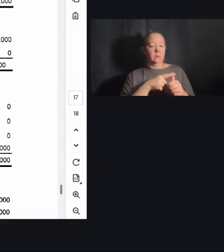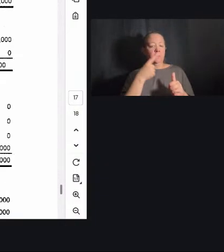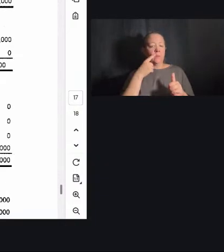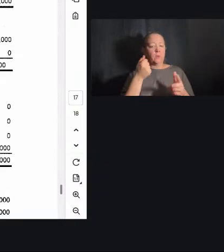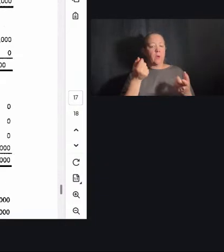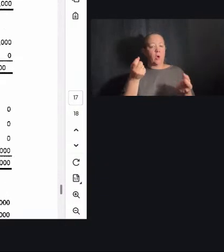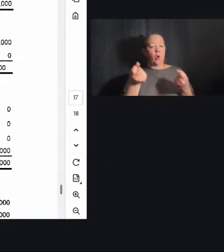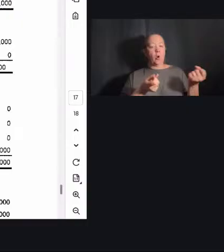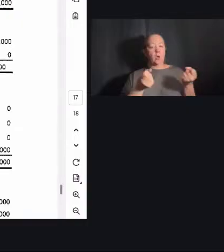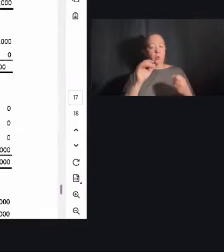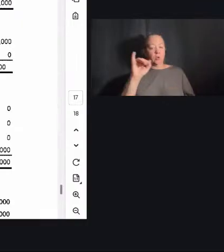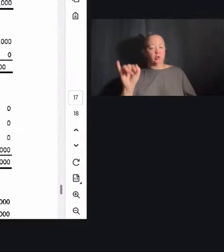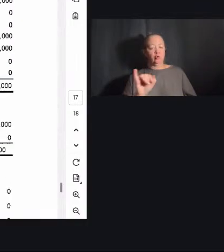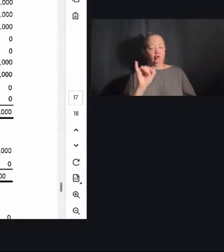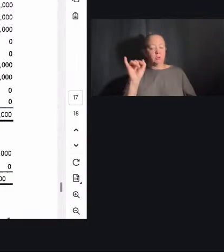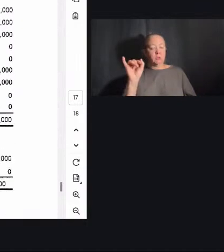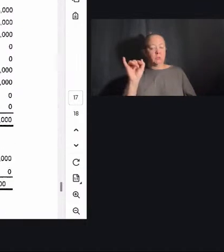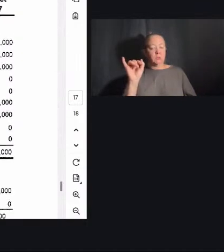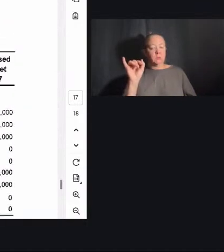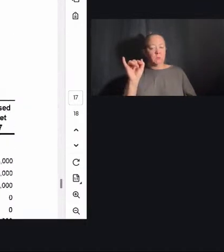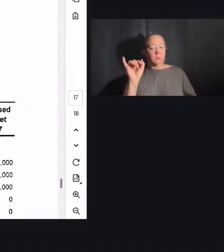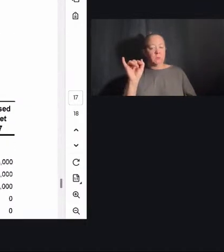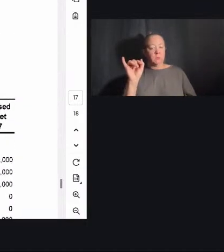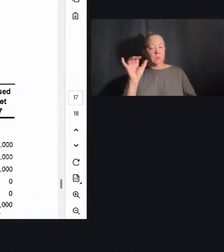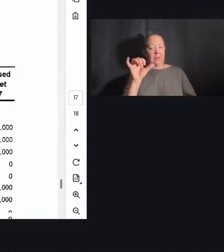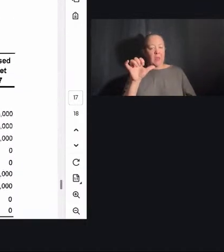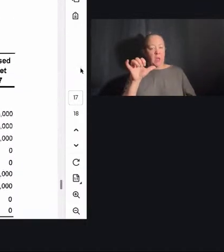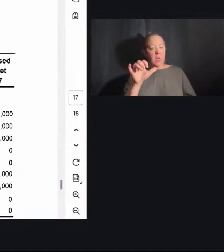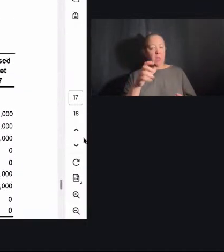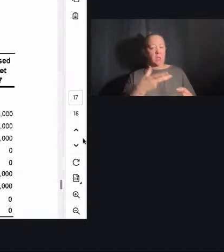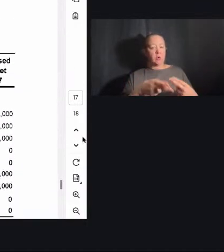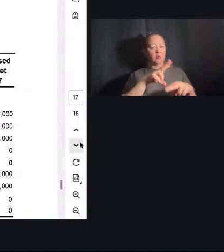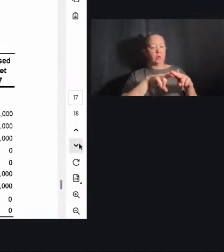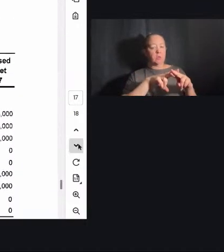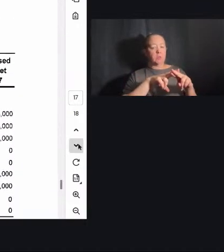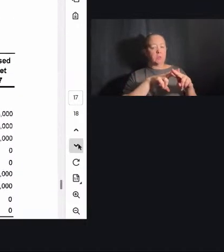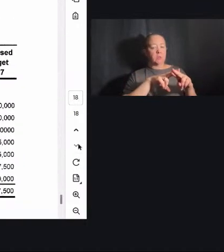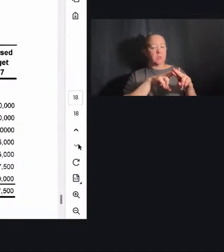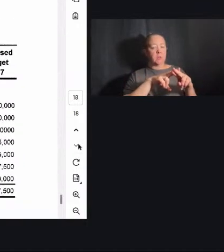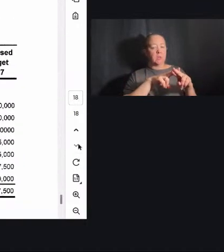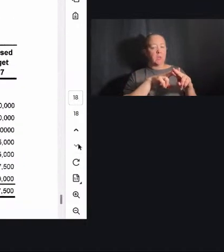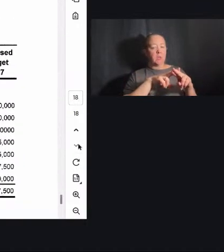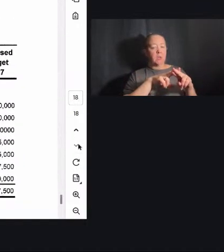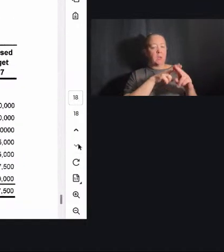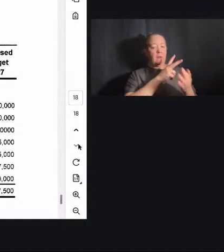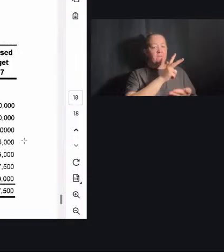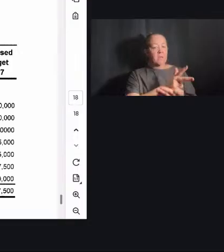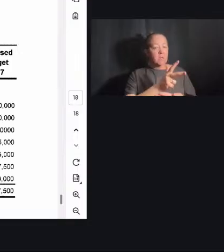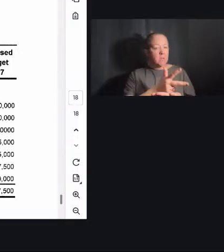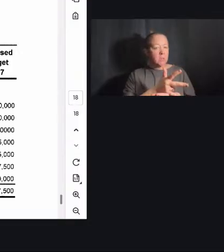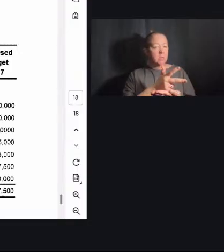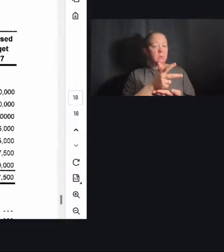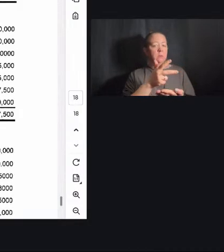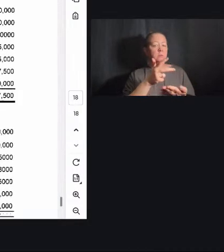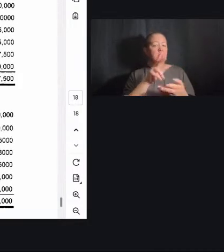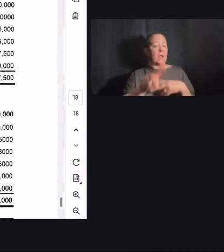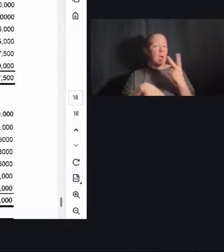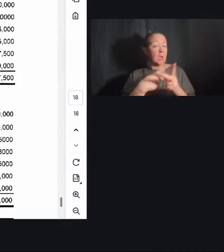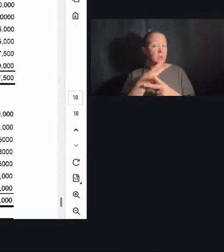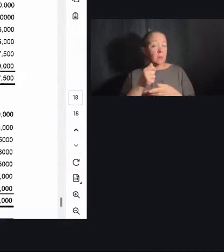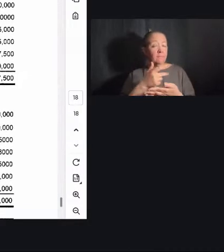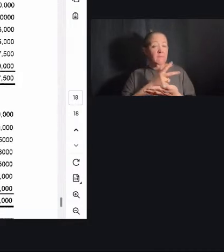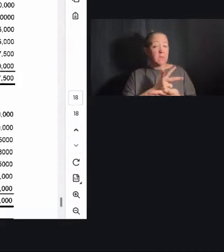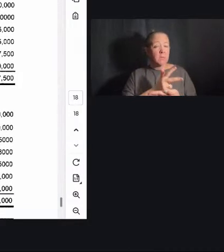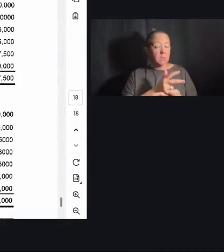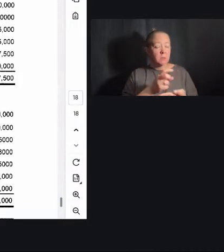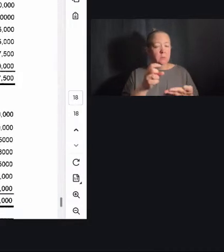vehicles, increase in the cost of auto insurance, the types of vehicles, just any insight that you might have to there? I'm going to ask